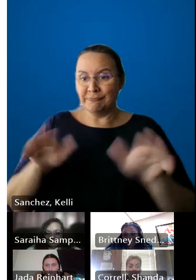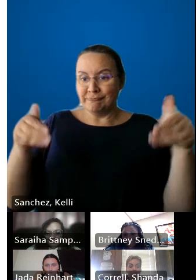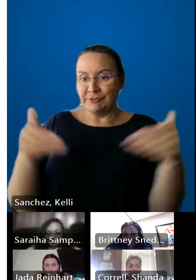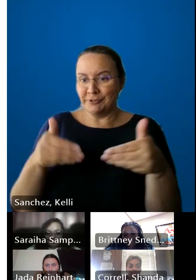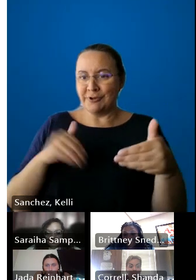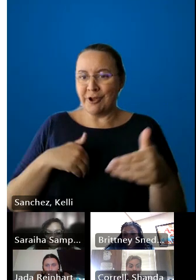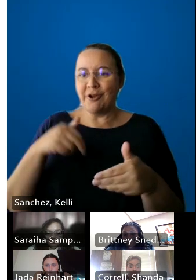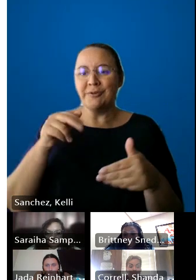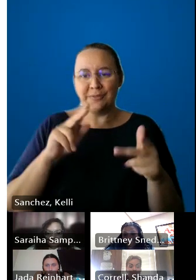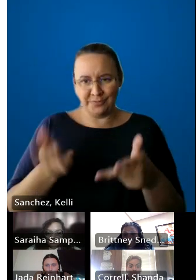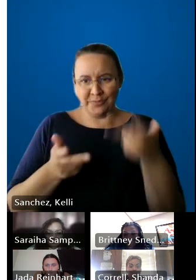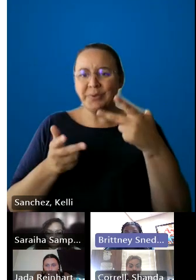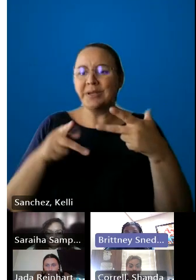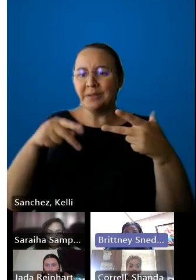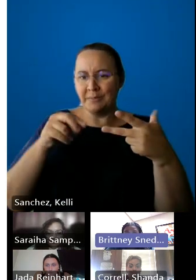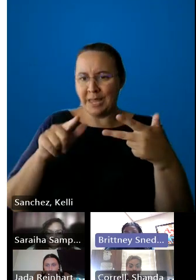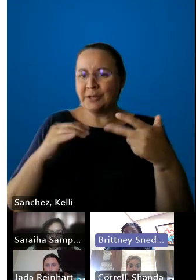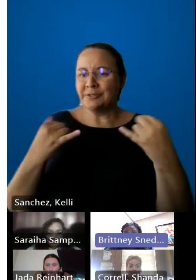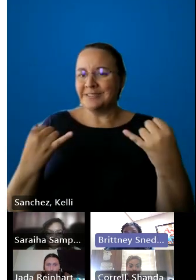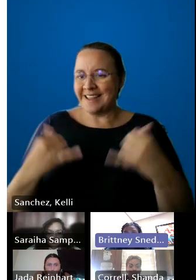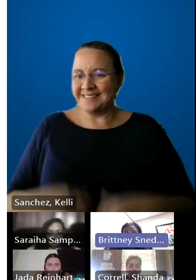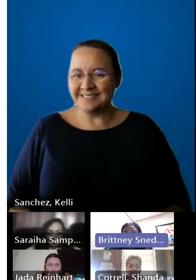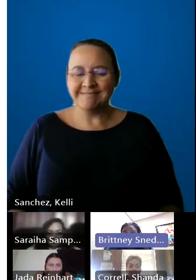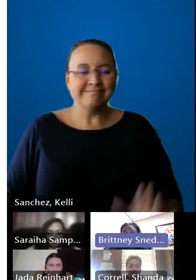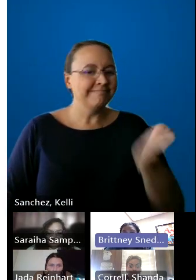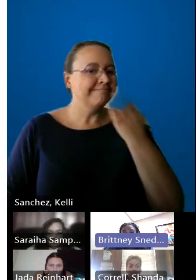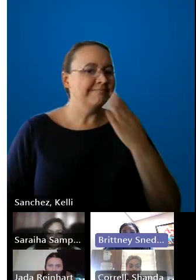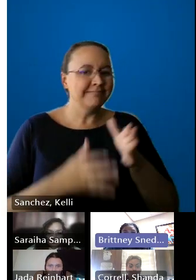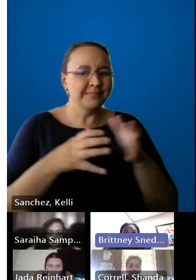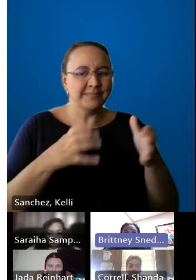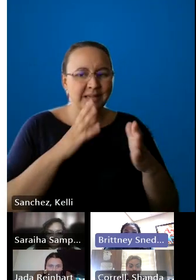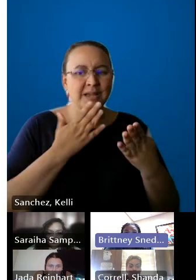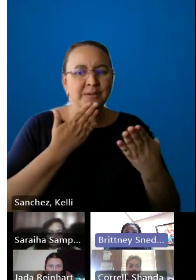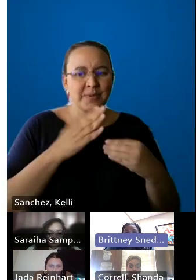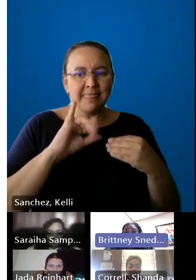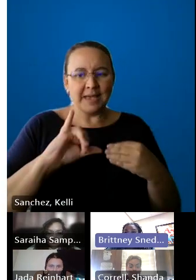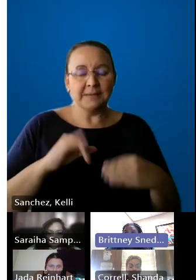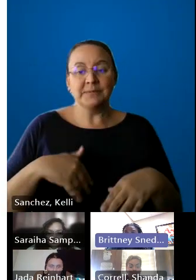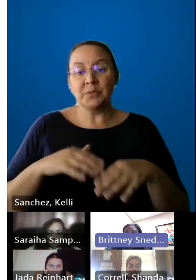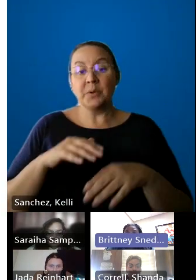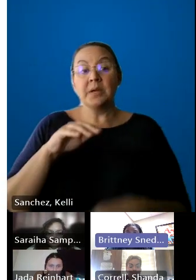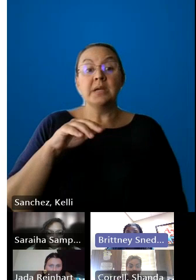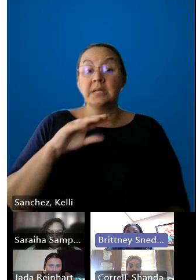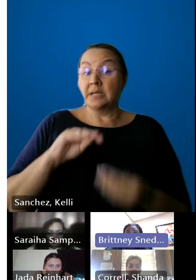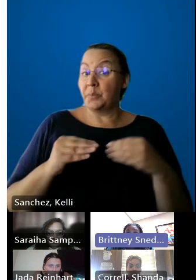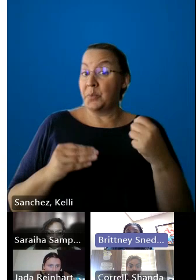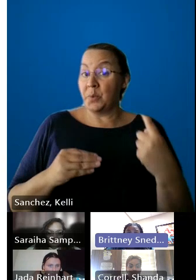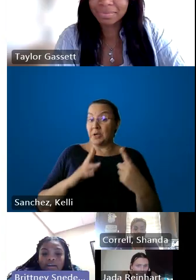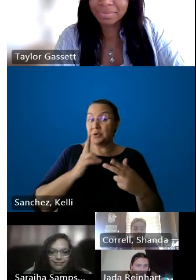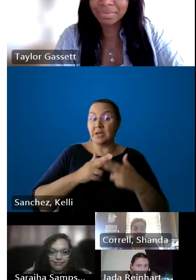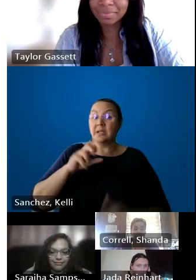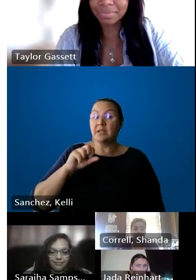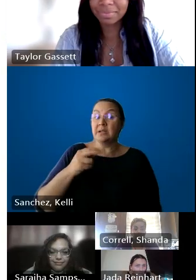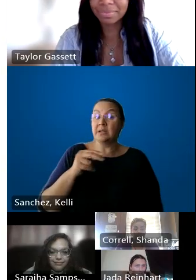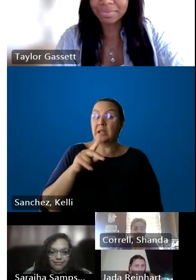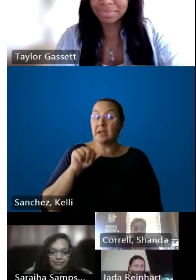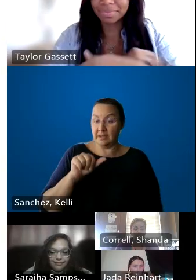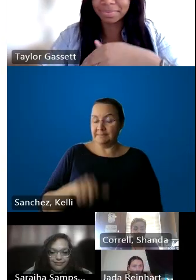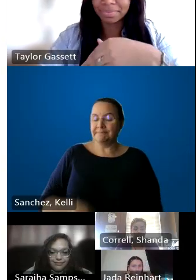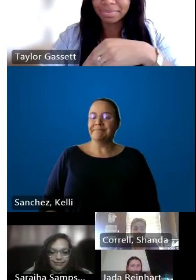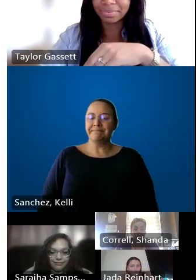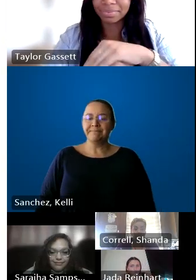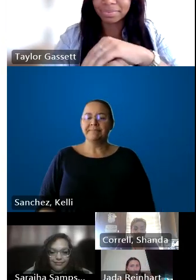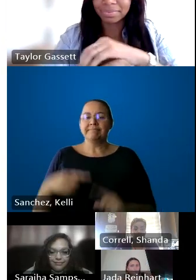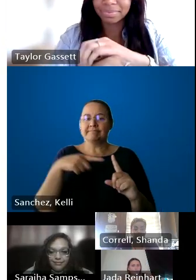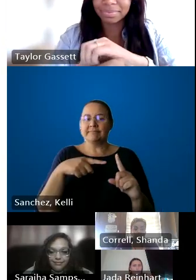our panelist. Thanks so much, Taylor. I really appreciate it. So panelist number one, her name is Shanda Carell, and